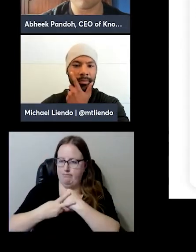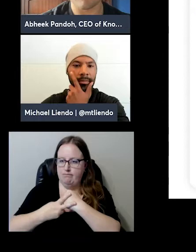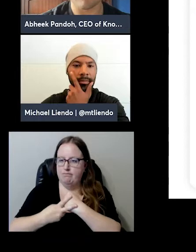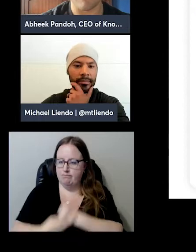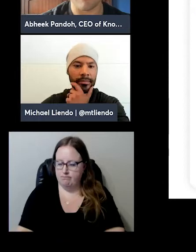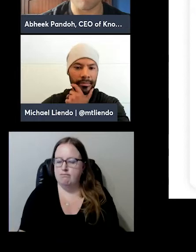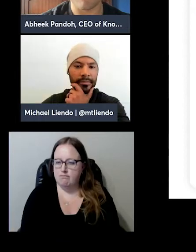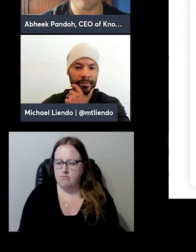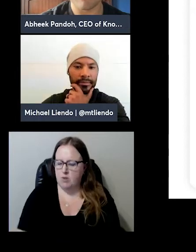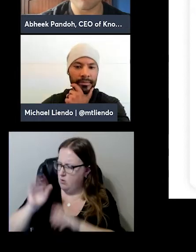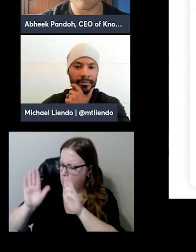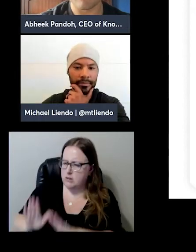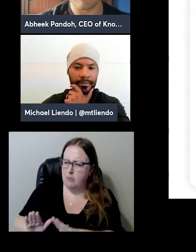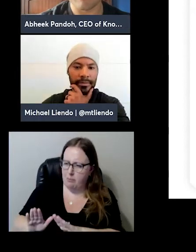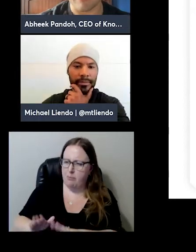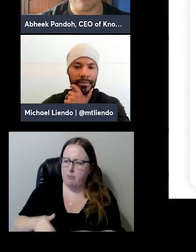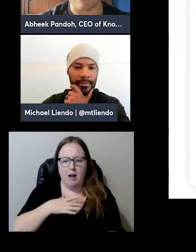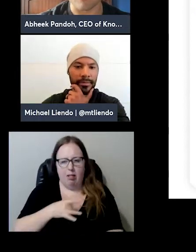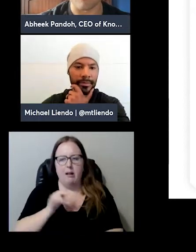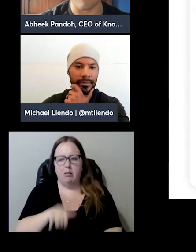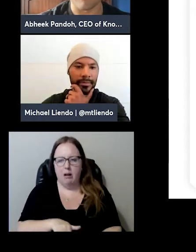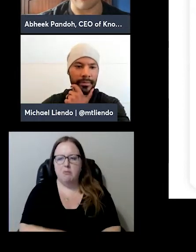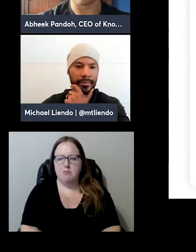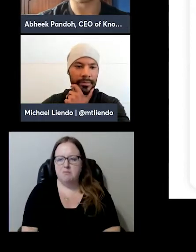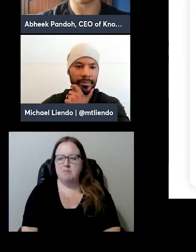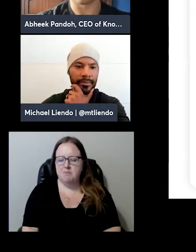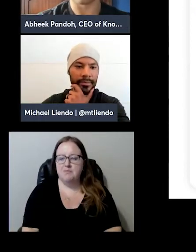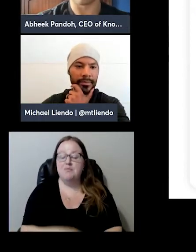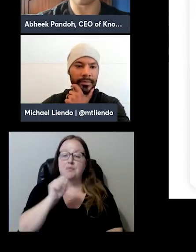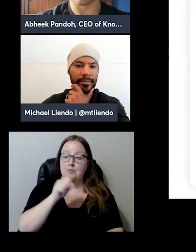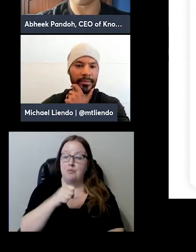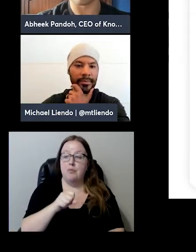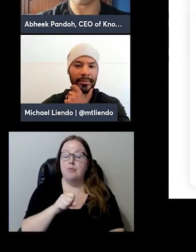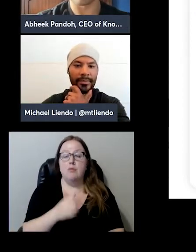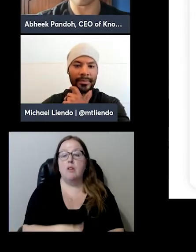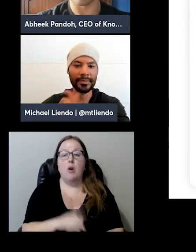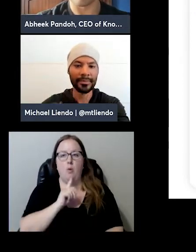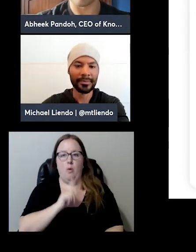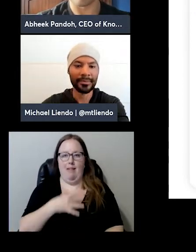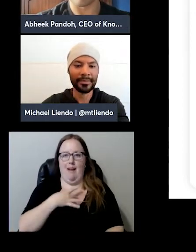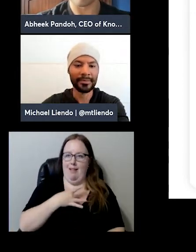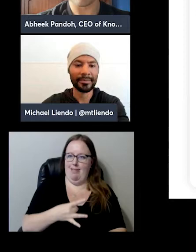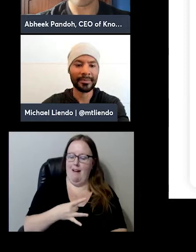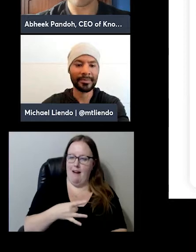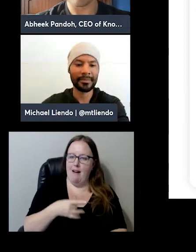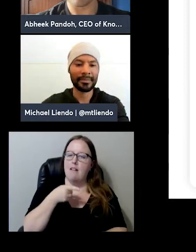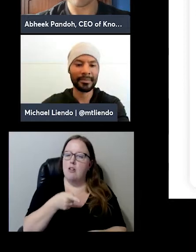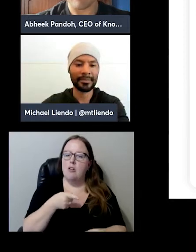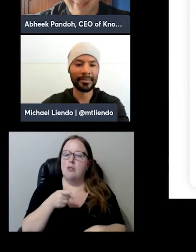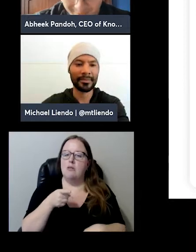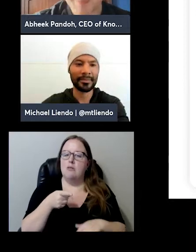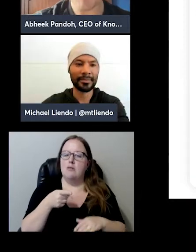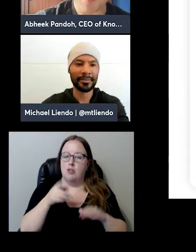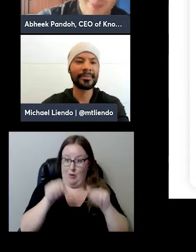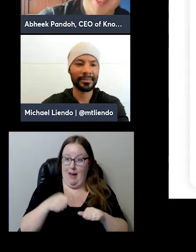great. I like that. Yeah, so I like this. I like the fact that you can do those slash commands because it really makes me feel like, okay, you